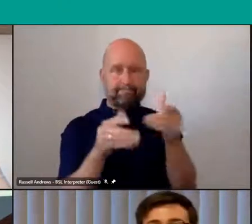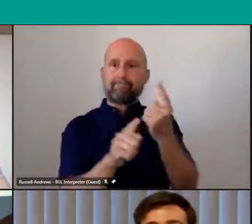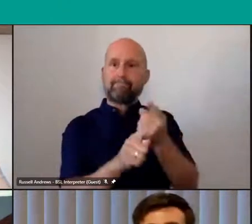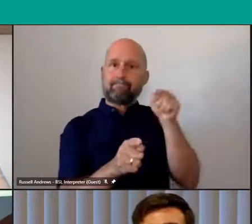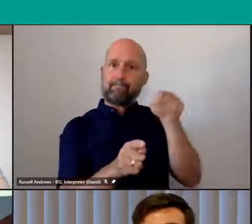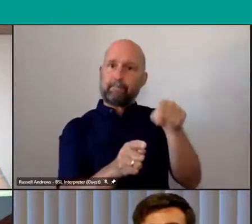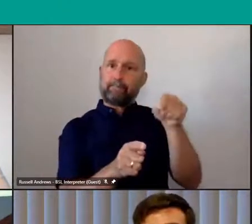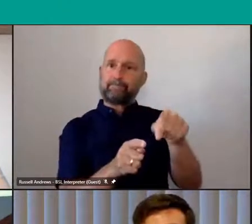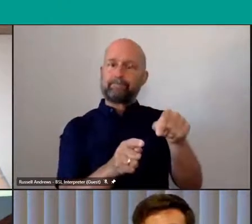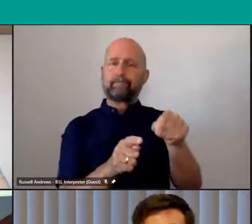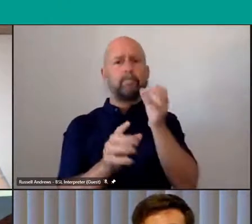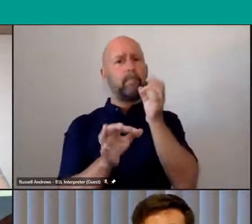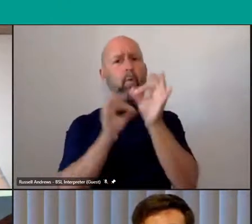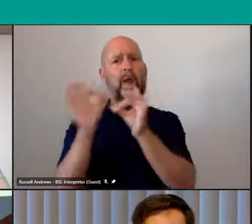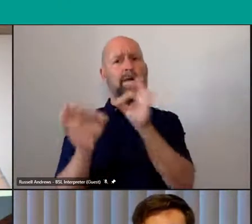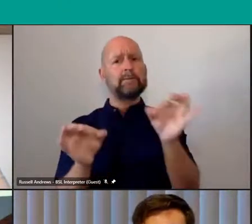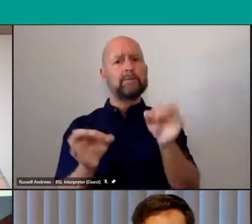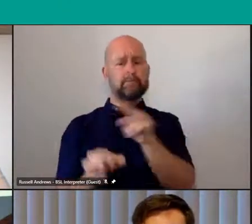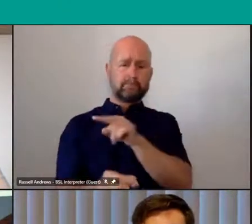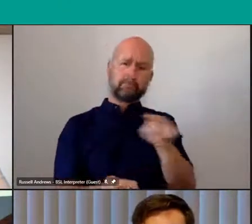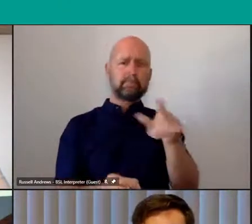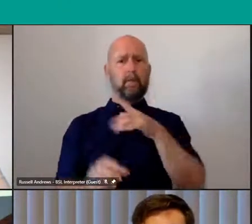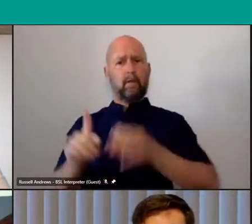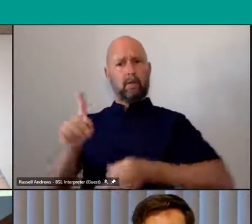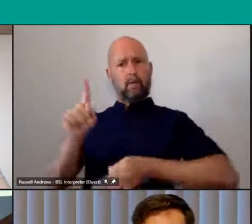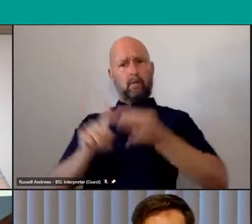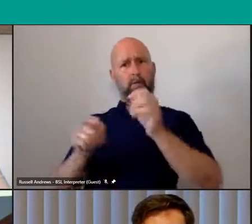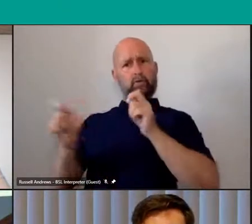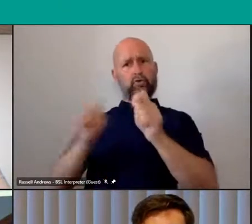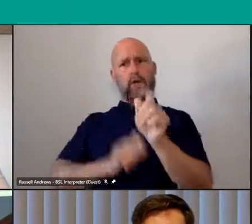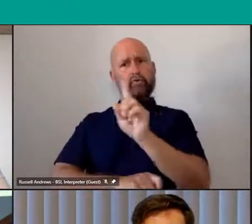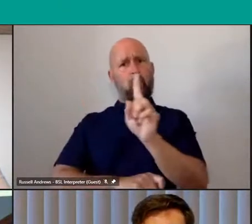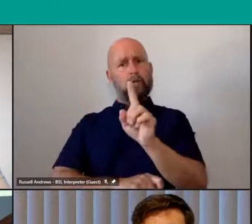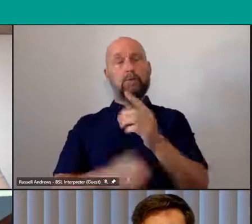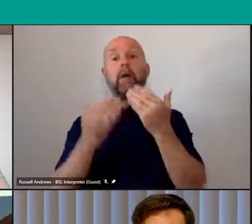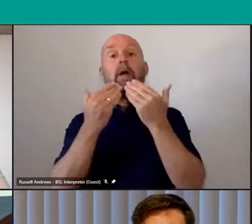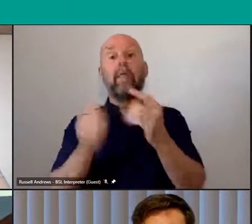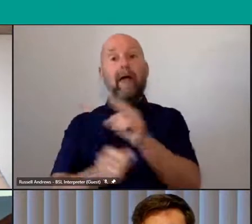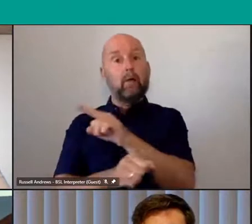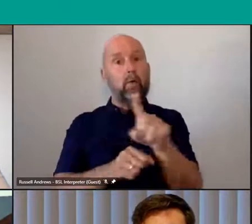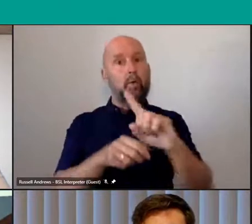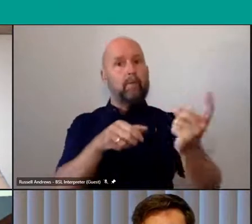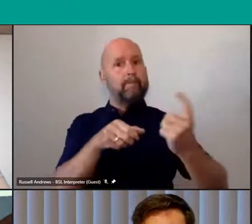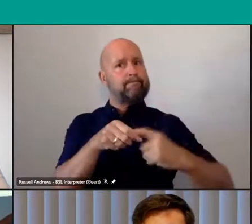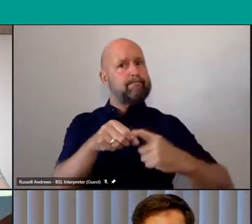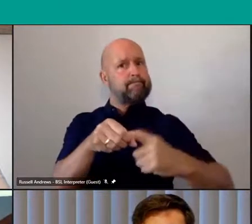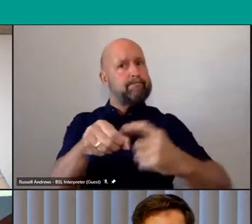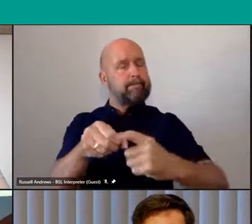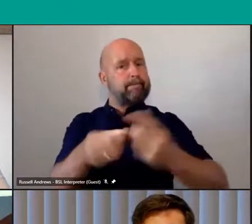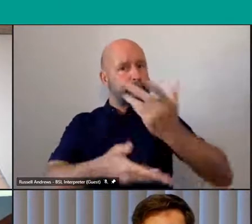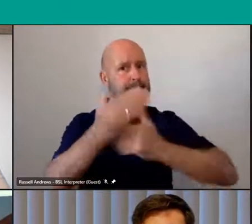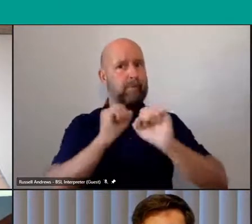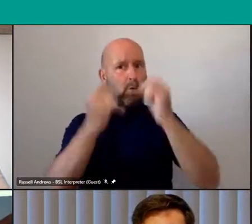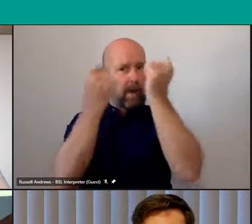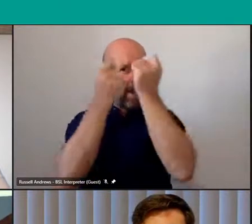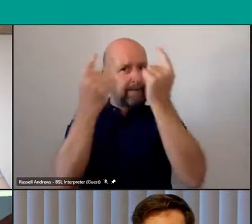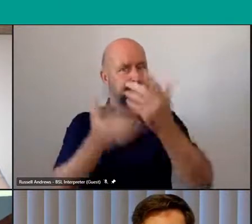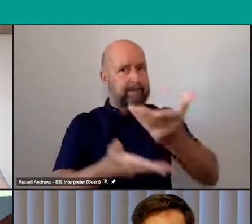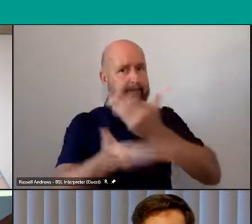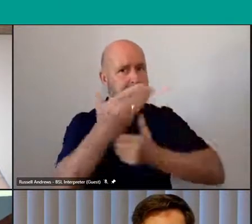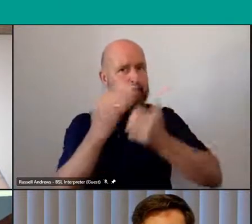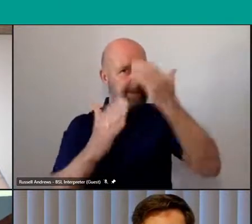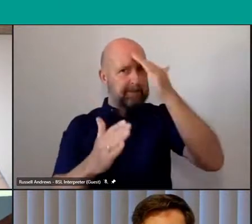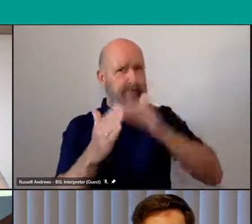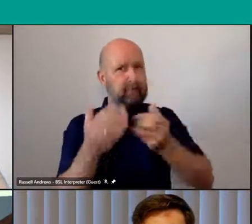people what change they would like to see. So thank you, everyone who engaged with us, shared your ideas, your